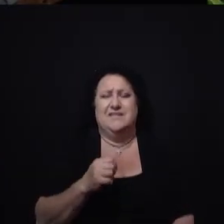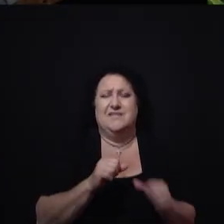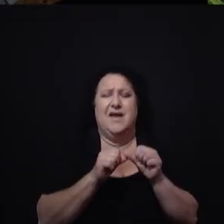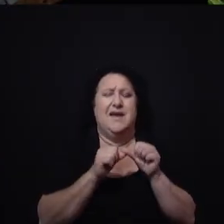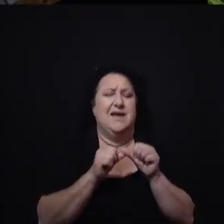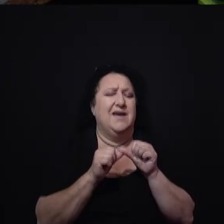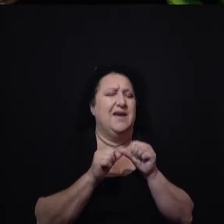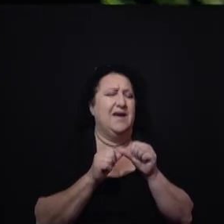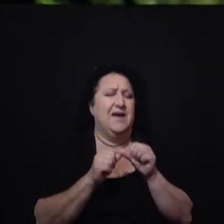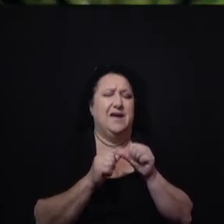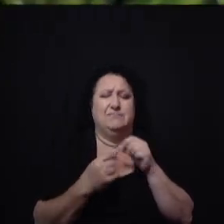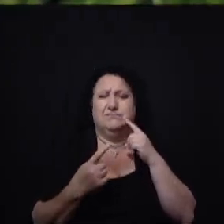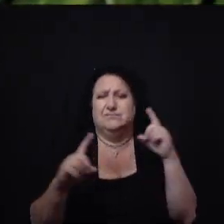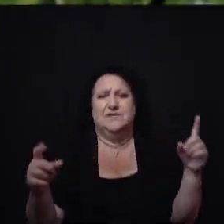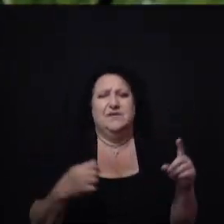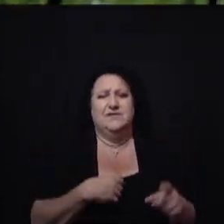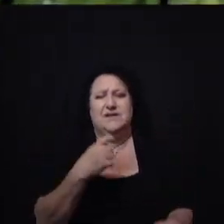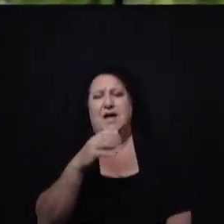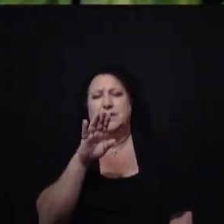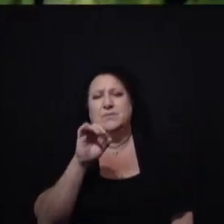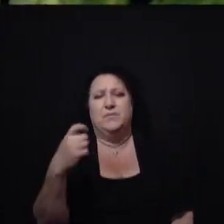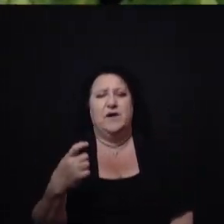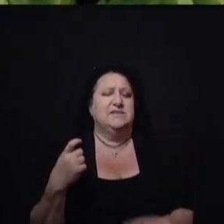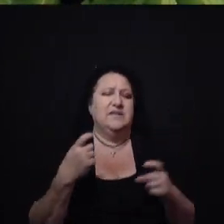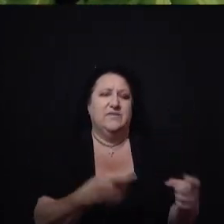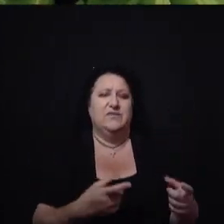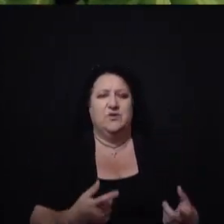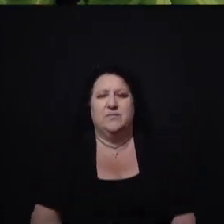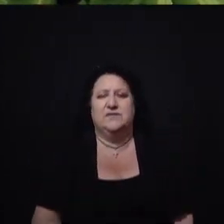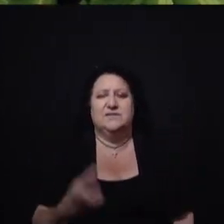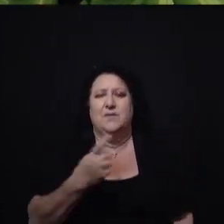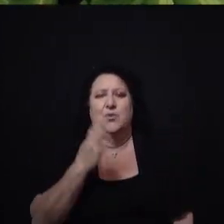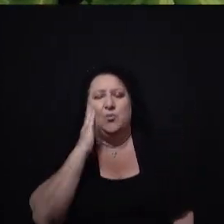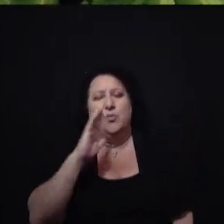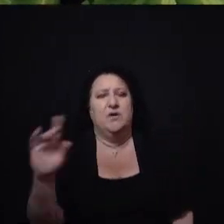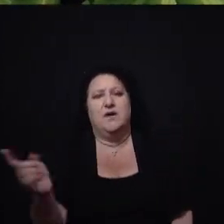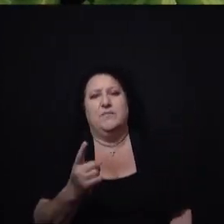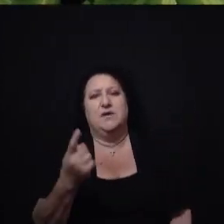Give them an Xbox and throw them in the room, and someday we'll talk to them when they have something to say.